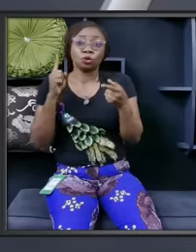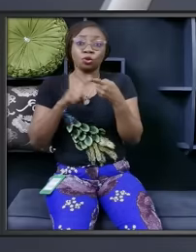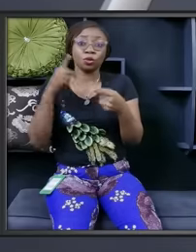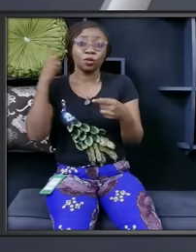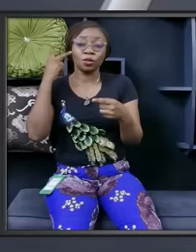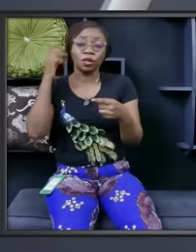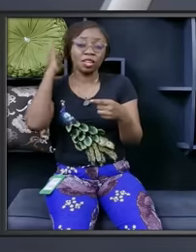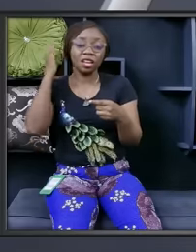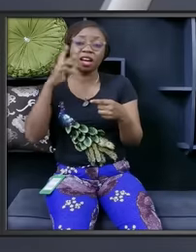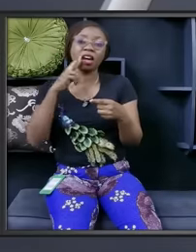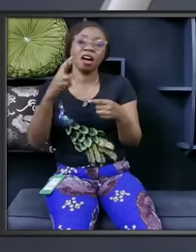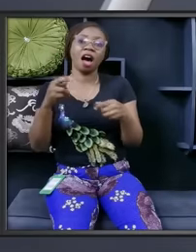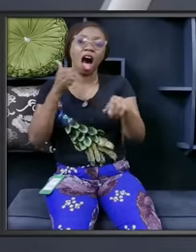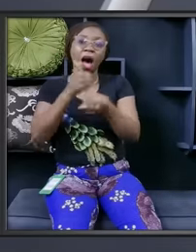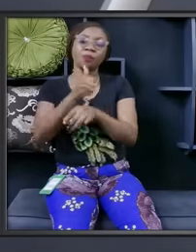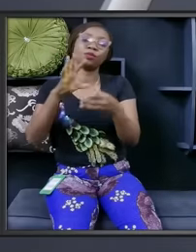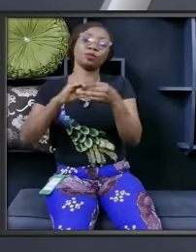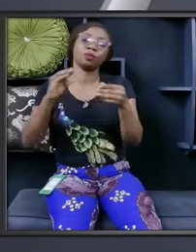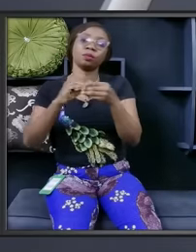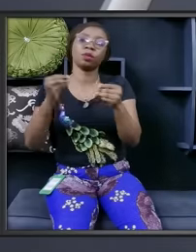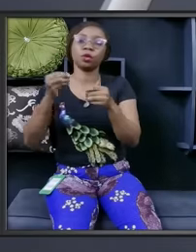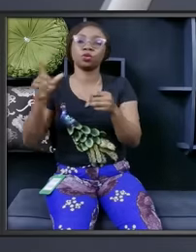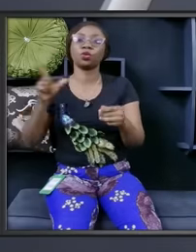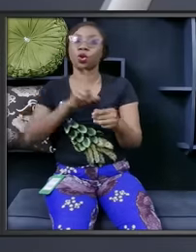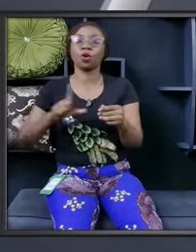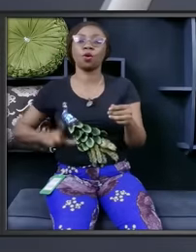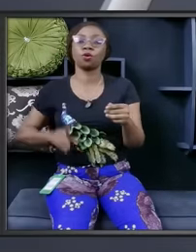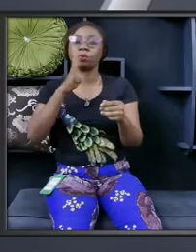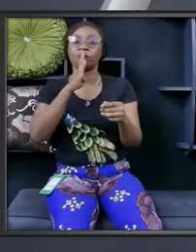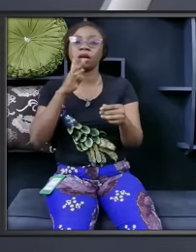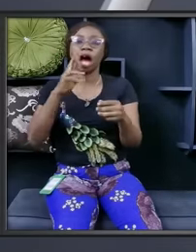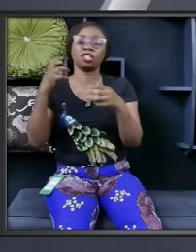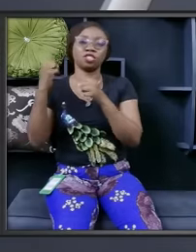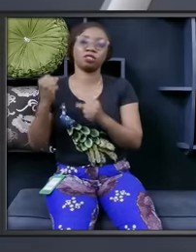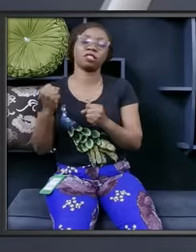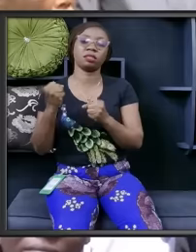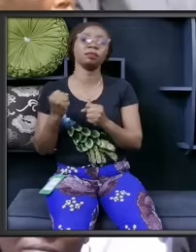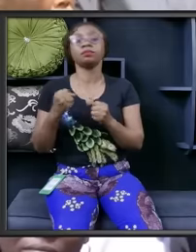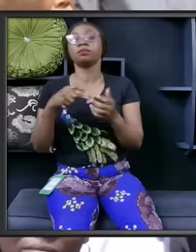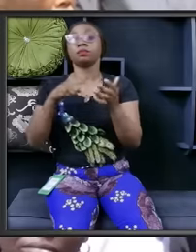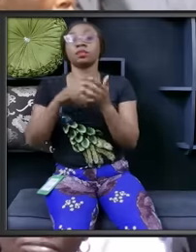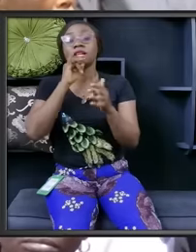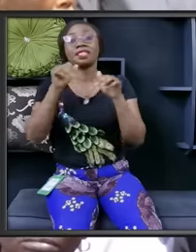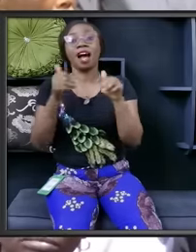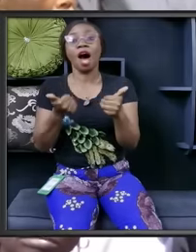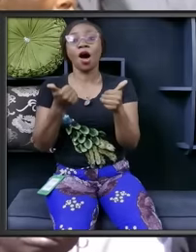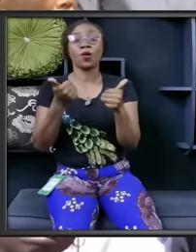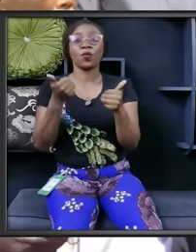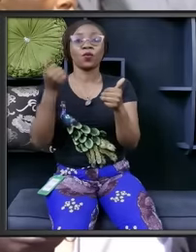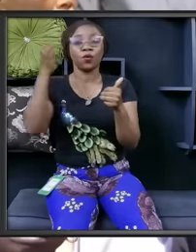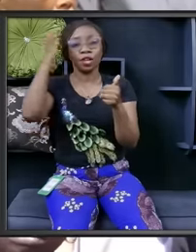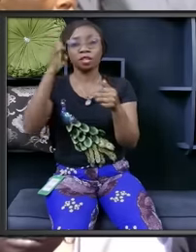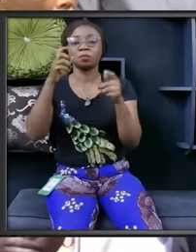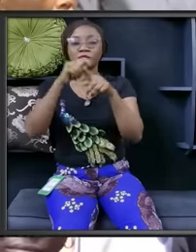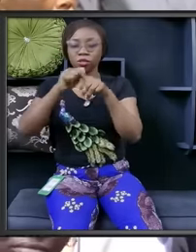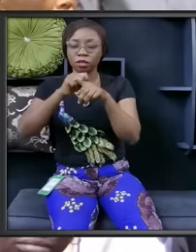be her strength. Amen. So continue, madam. So now this is how he has been treating